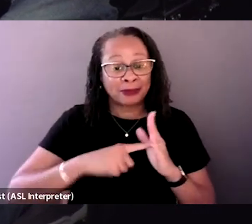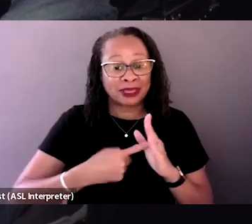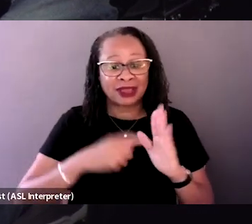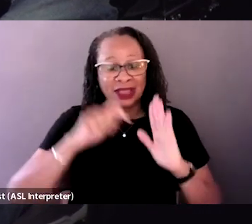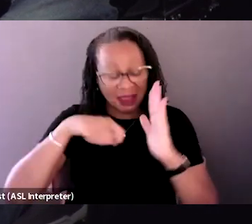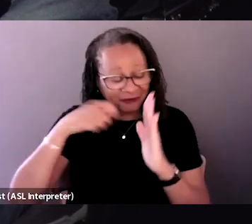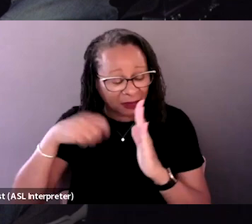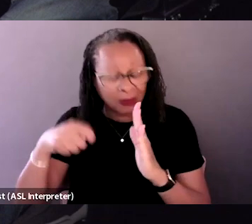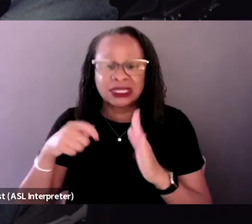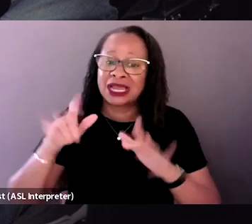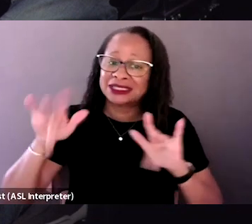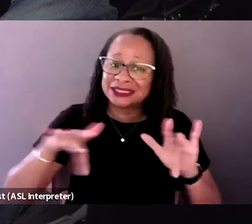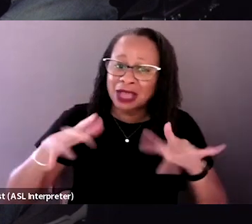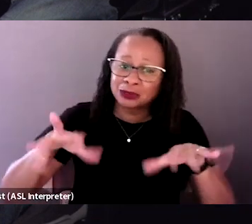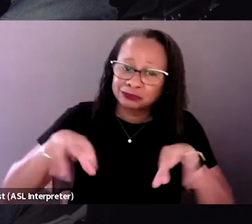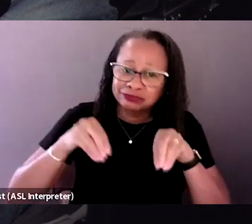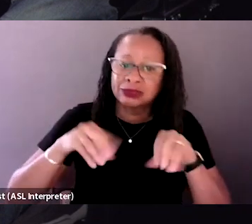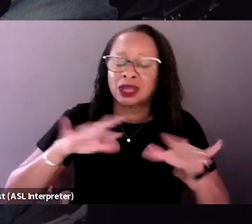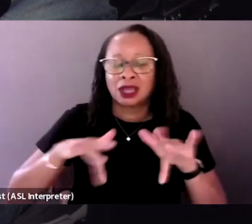very beginning, I shot